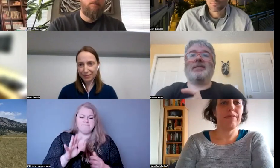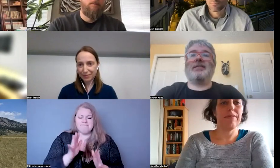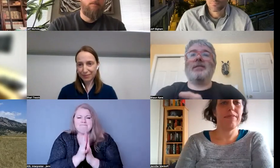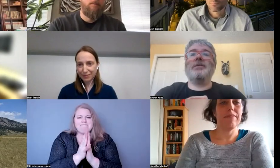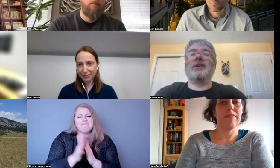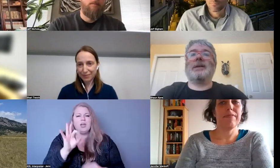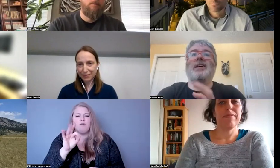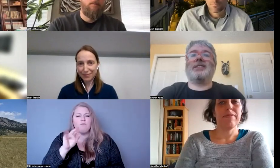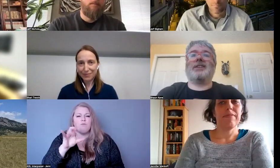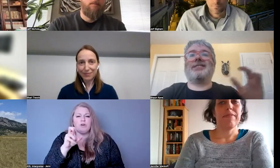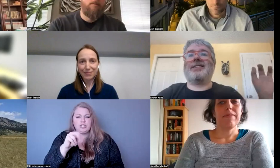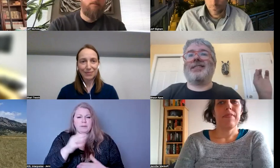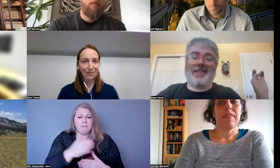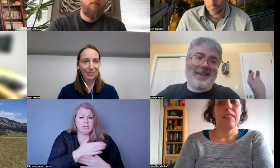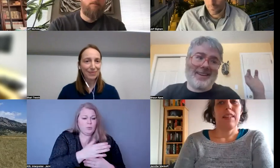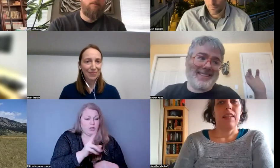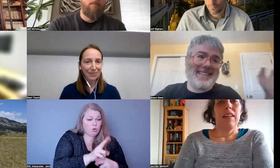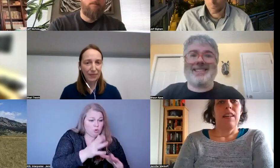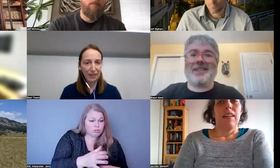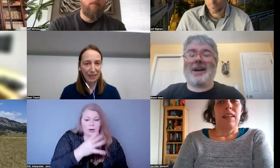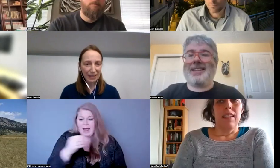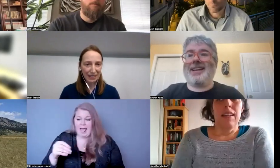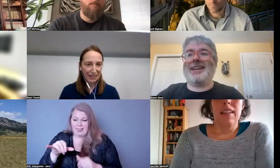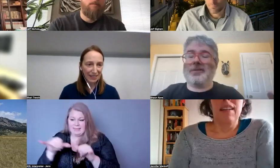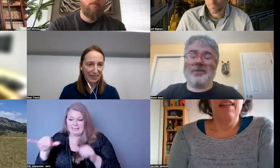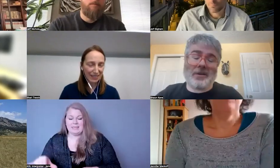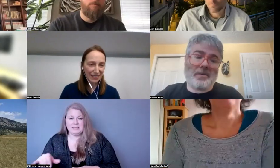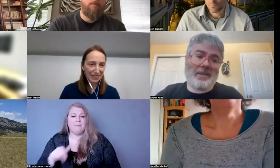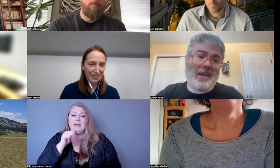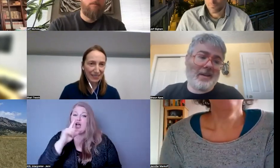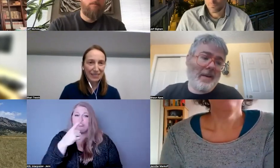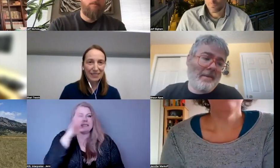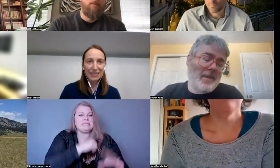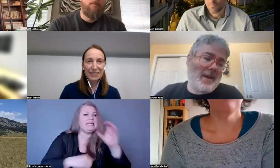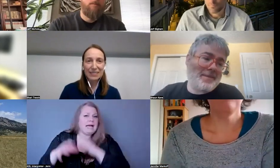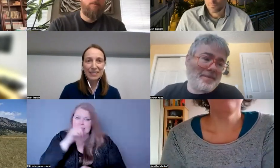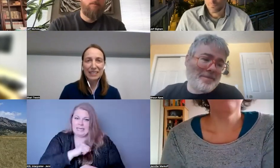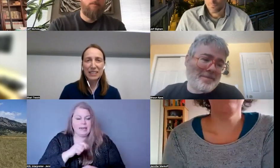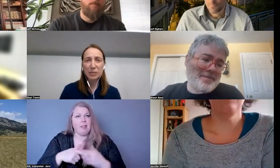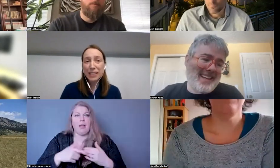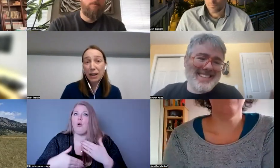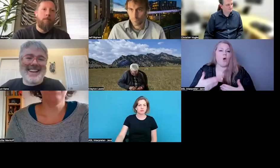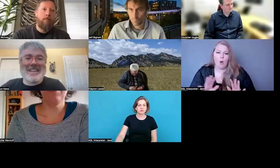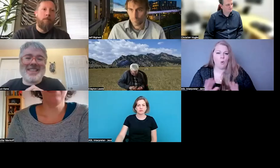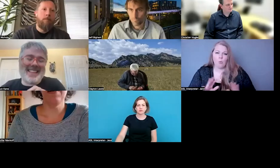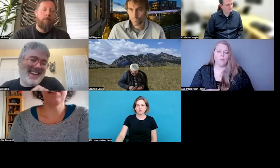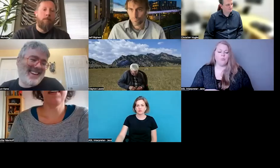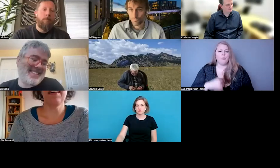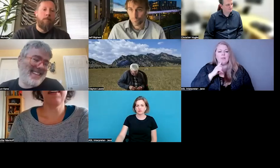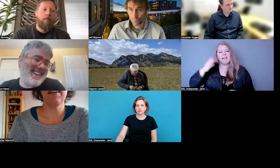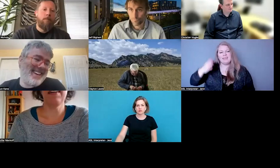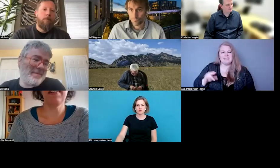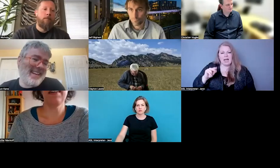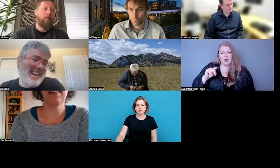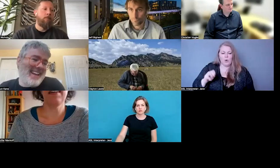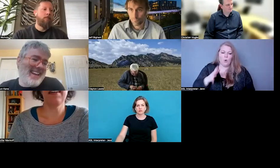and the system. So it's not just guessing the right thing and you just go with that. A side note to that, and I'll